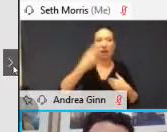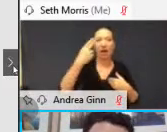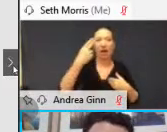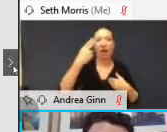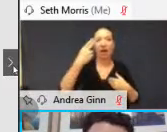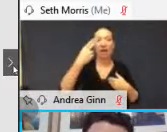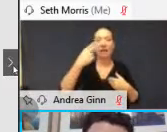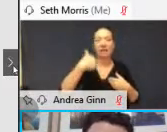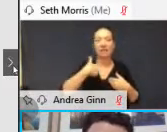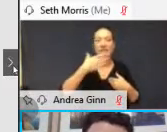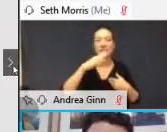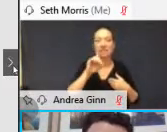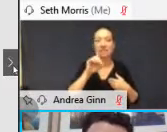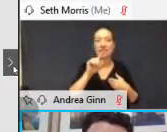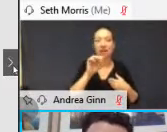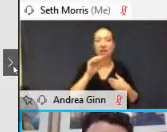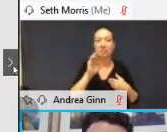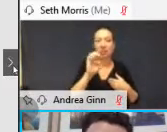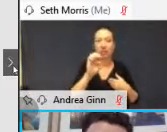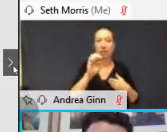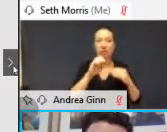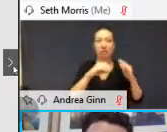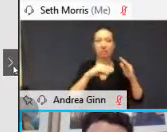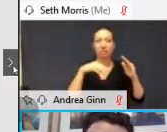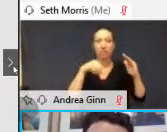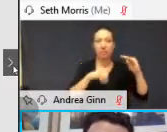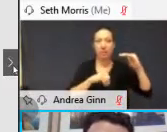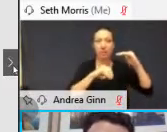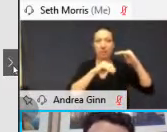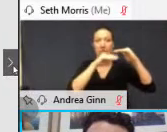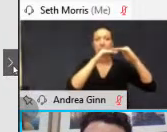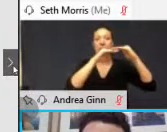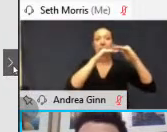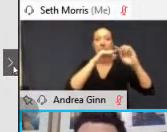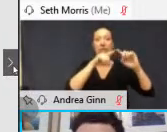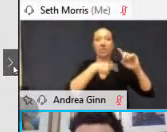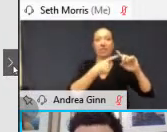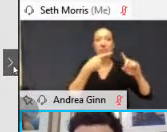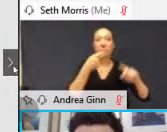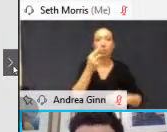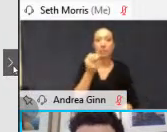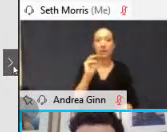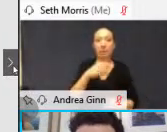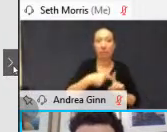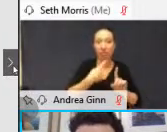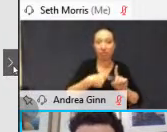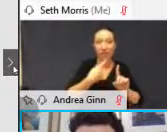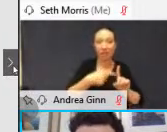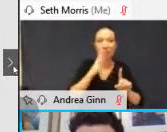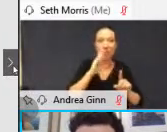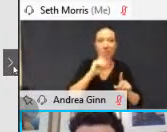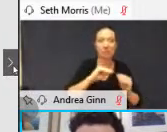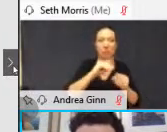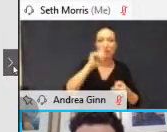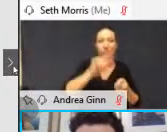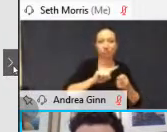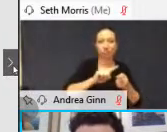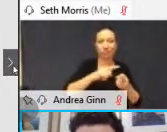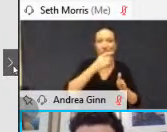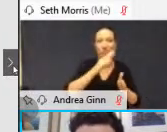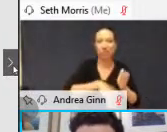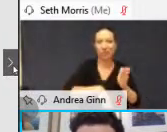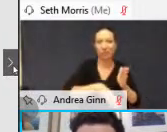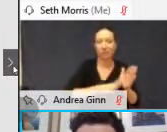their premiums are a little bit on the cheaper side. And then as we move across the tiers over